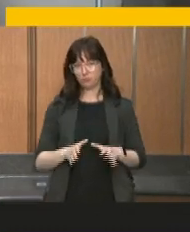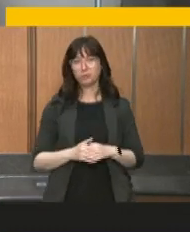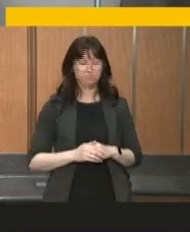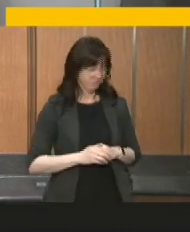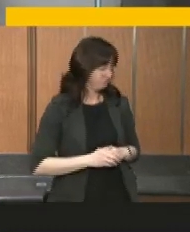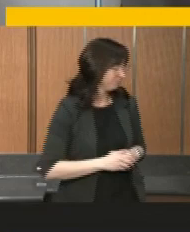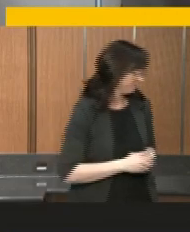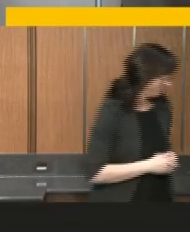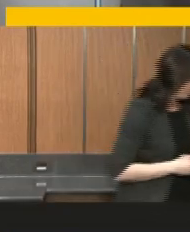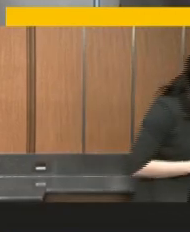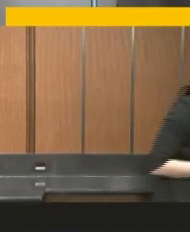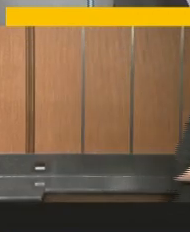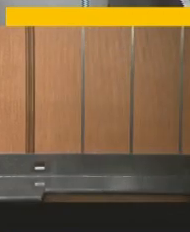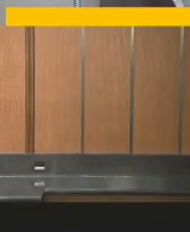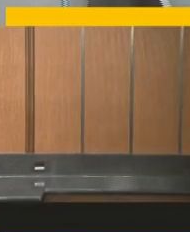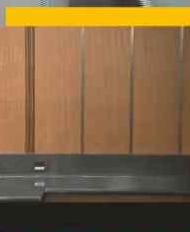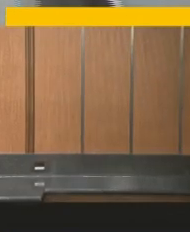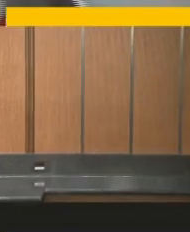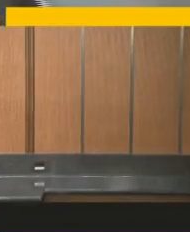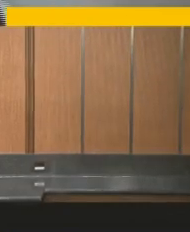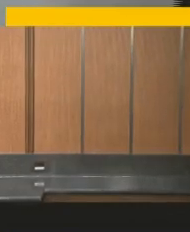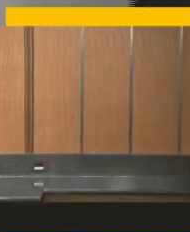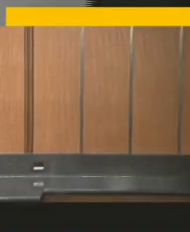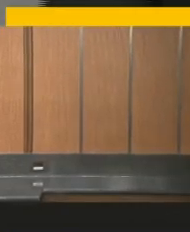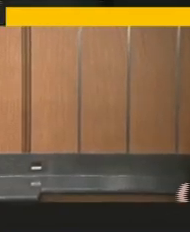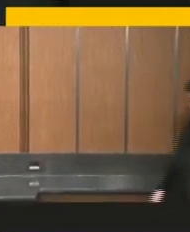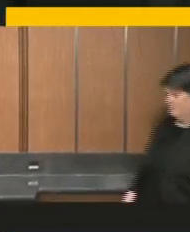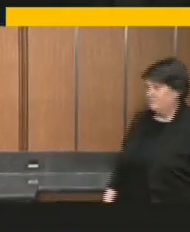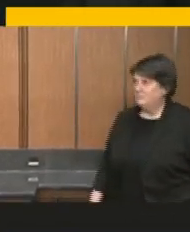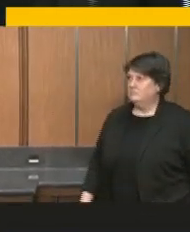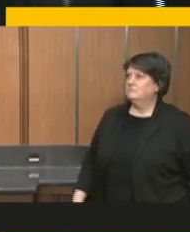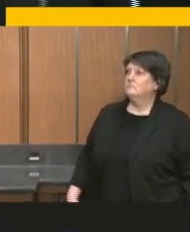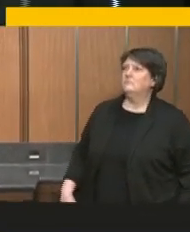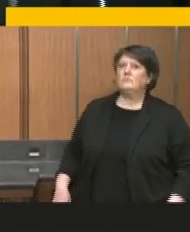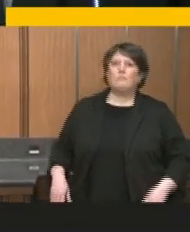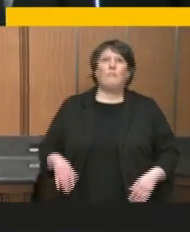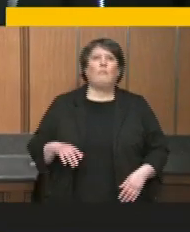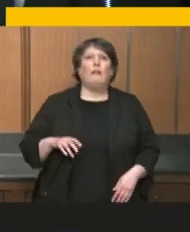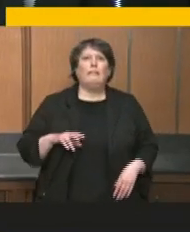Okay, and I think the second part, Bill, do you have anything to add? And then, okay, and then the second part was for Patty.